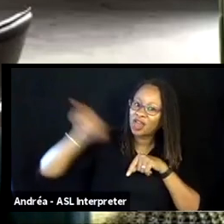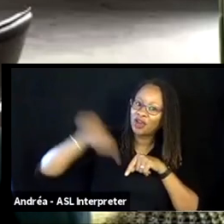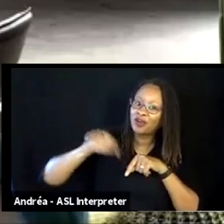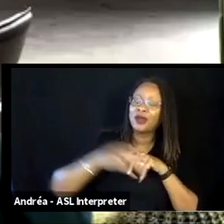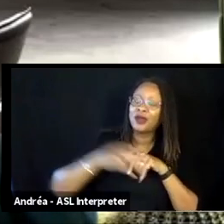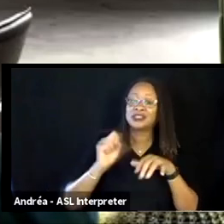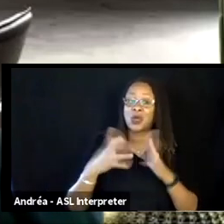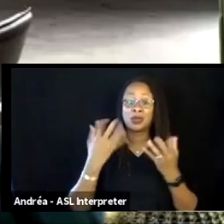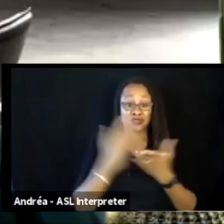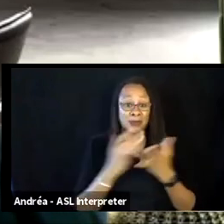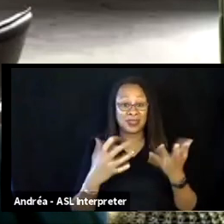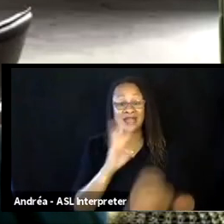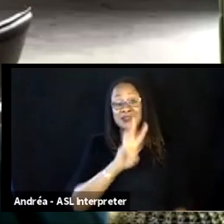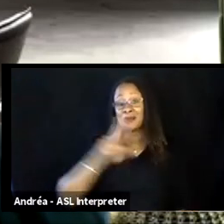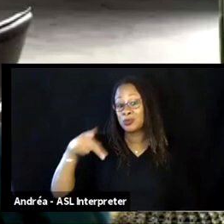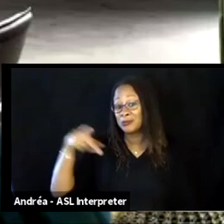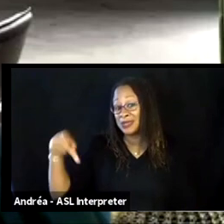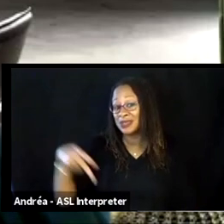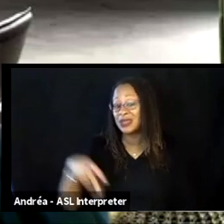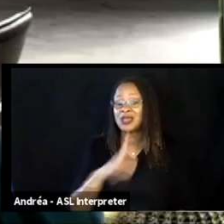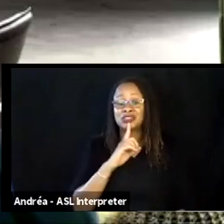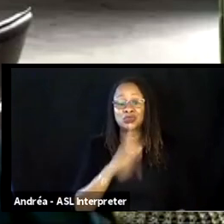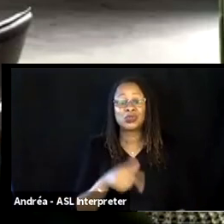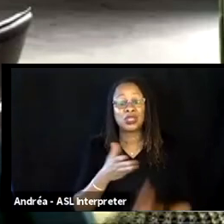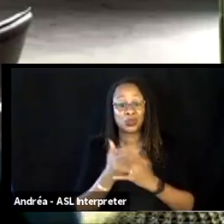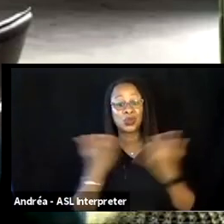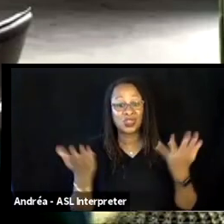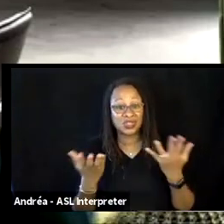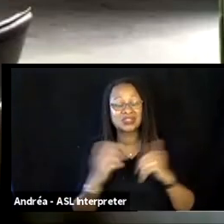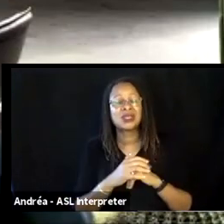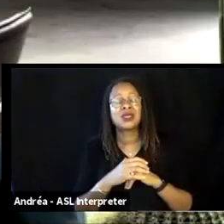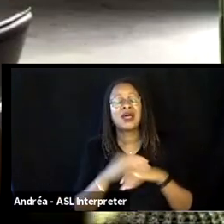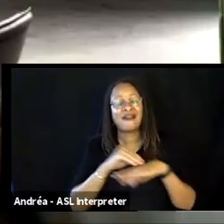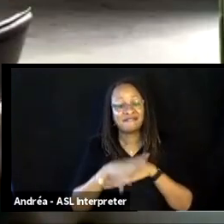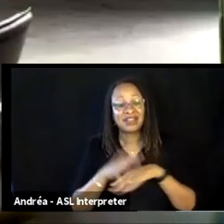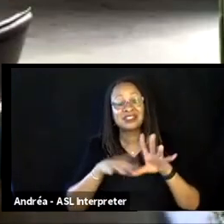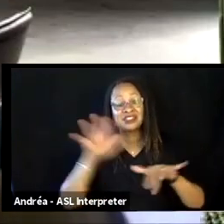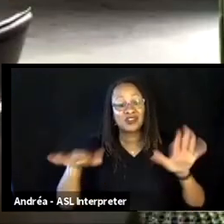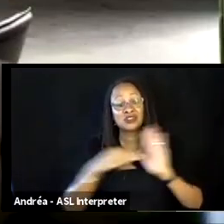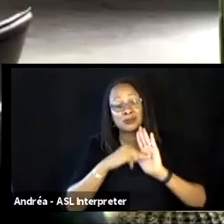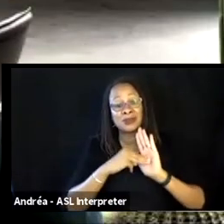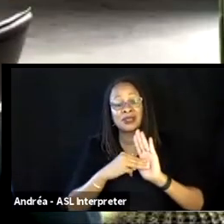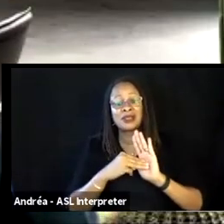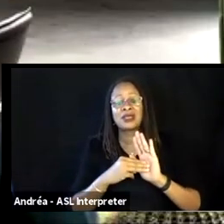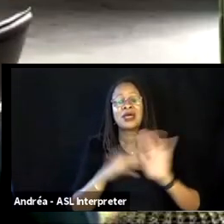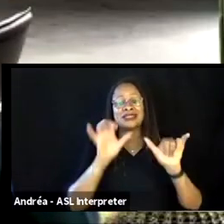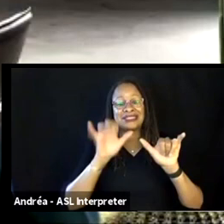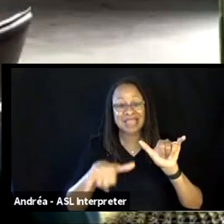example. WPP is actually, through this effective diversity model,